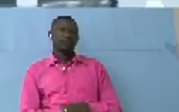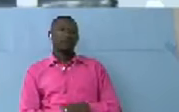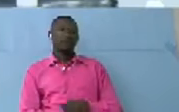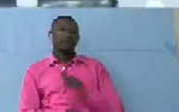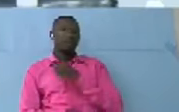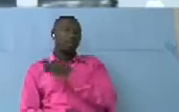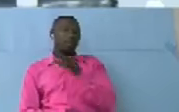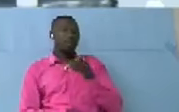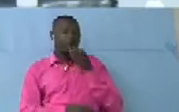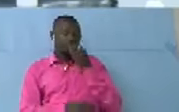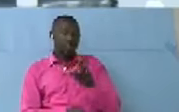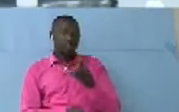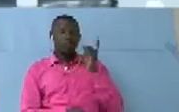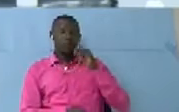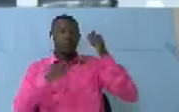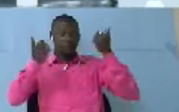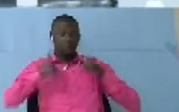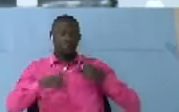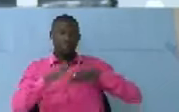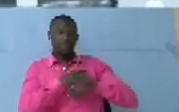They said what happened in Tunisia in